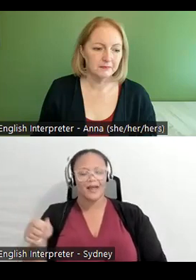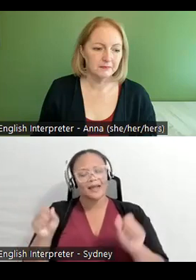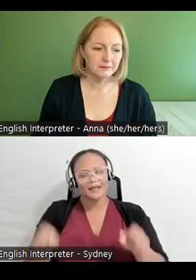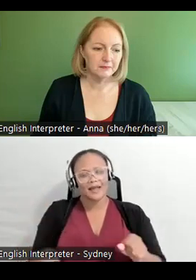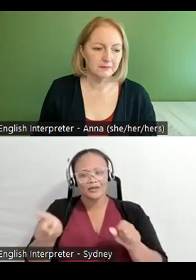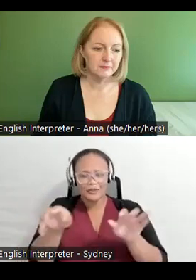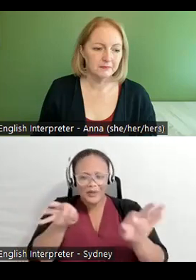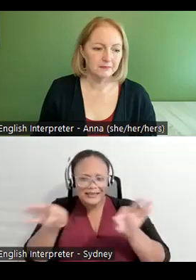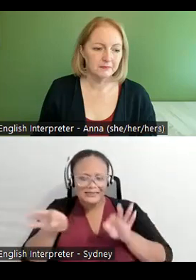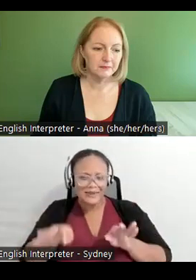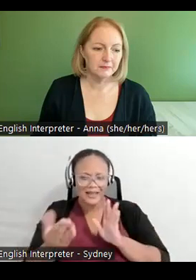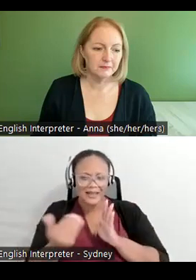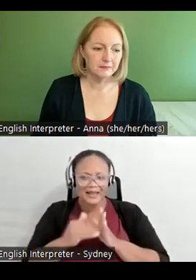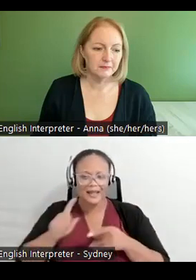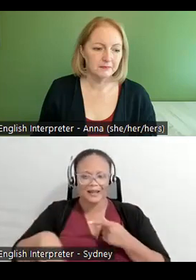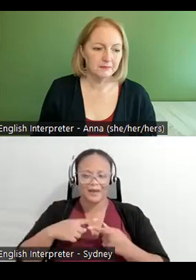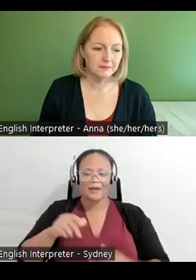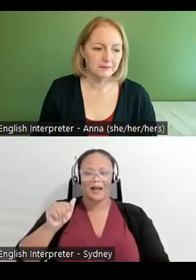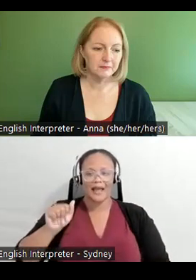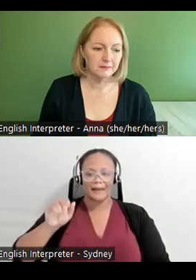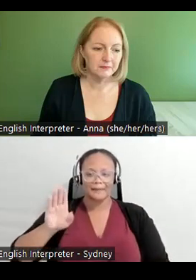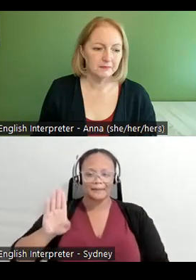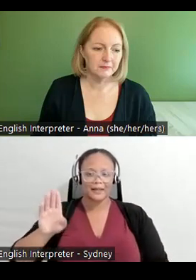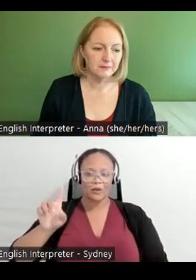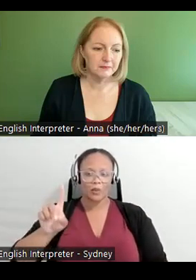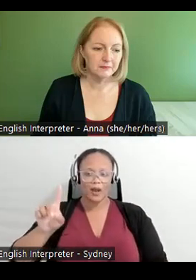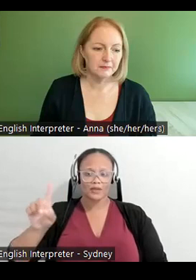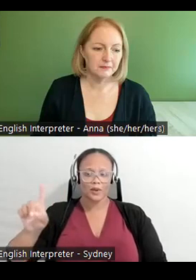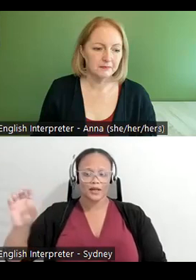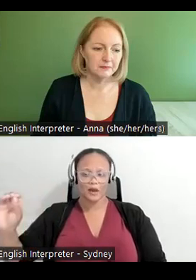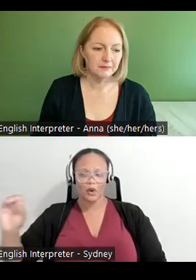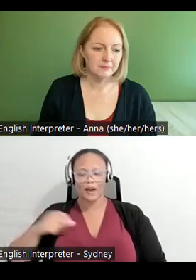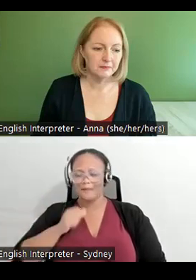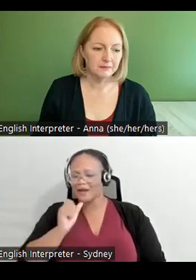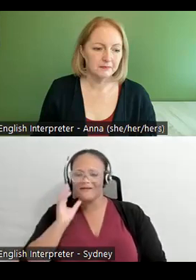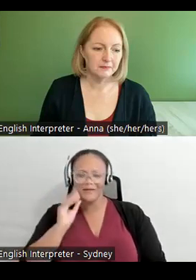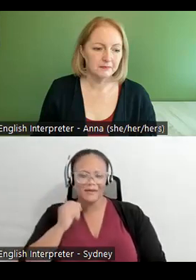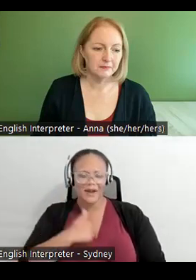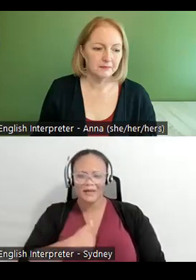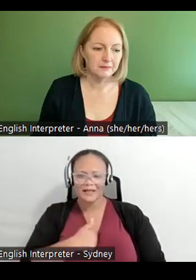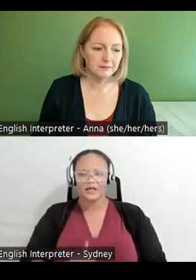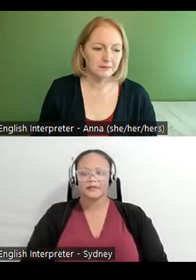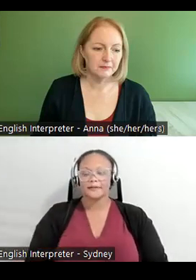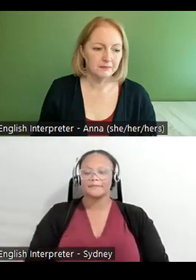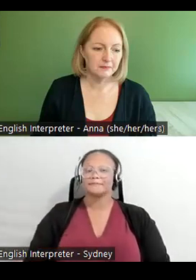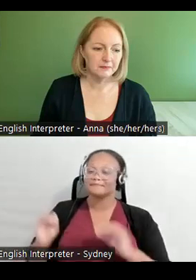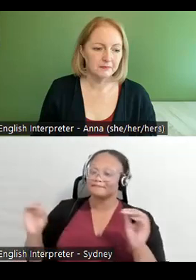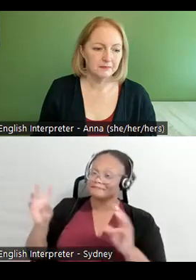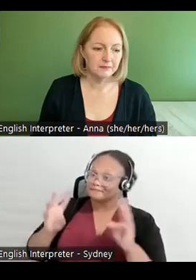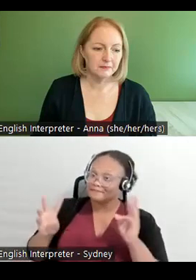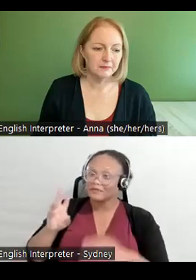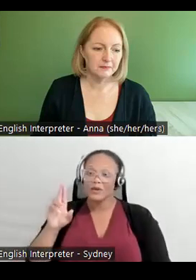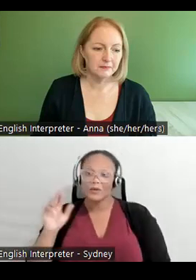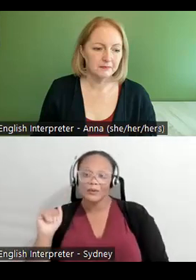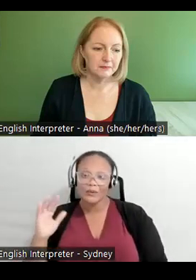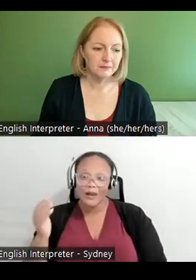that to me again on the AB 110. I'm not familiar with that. I have to apologize. No worries. Rachel, can I have